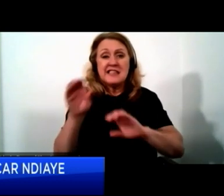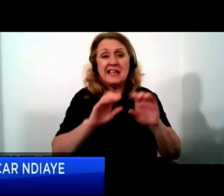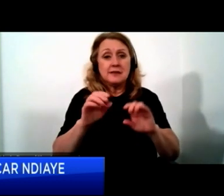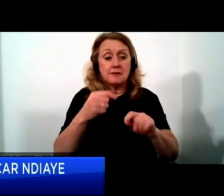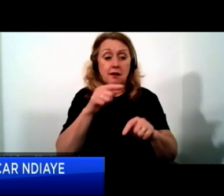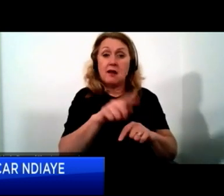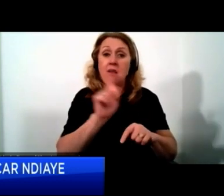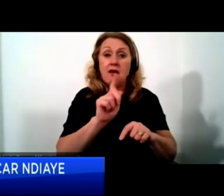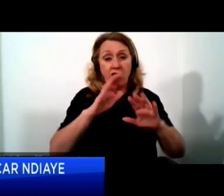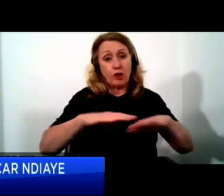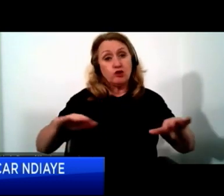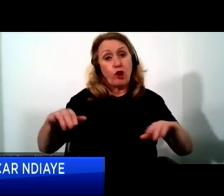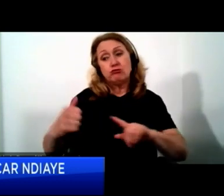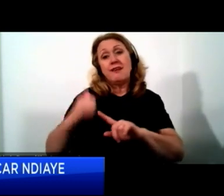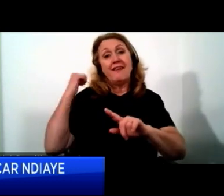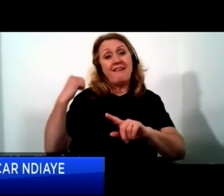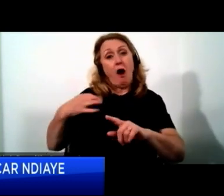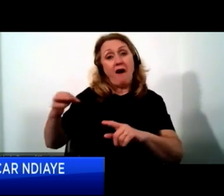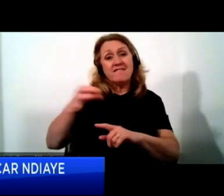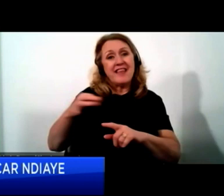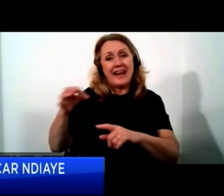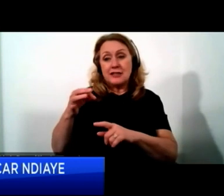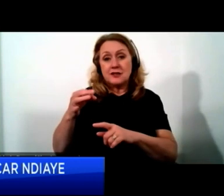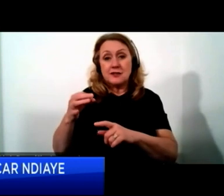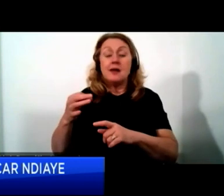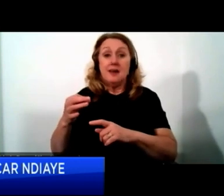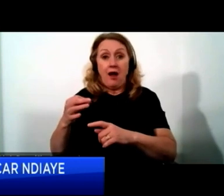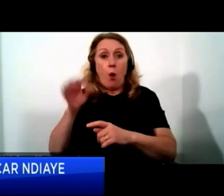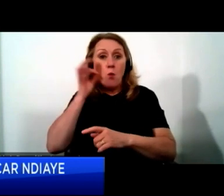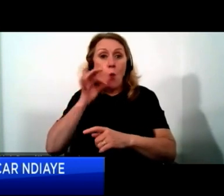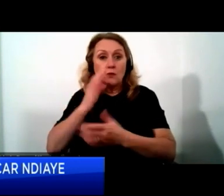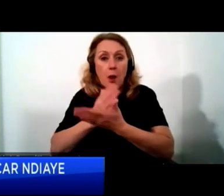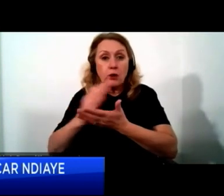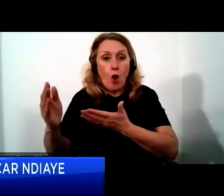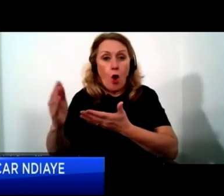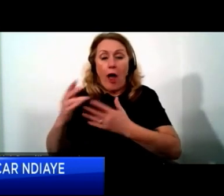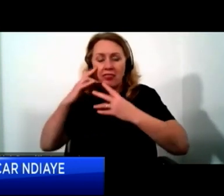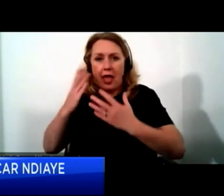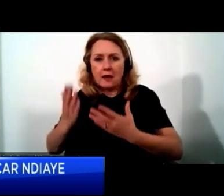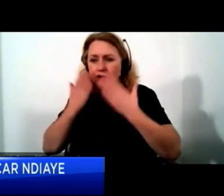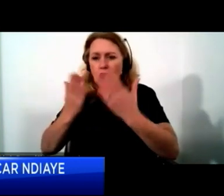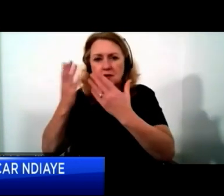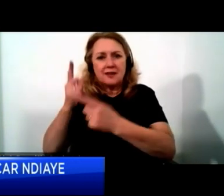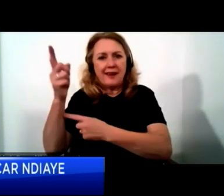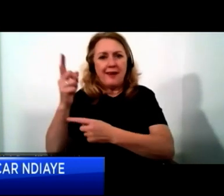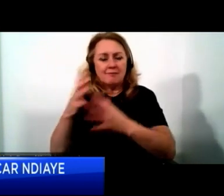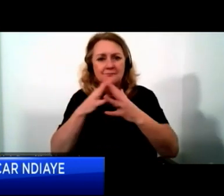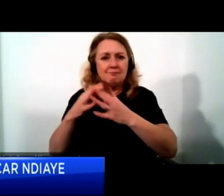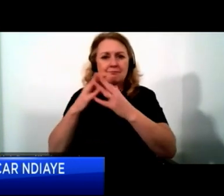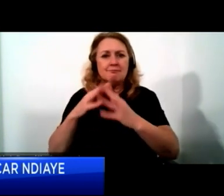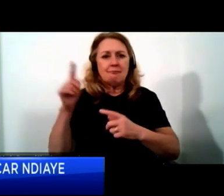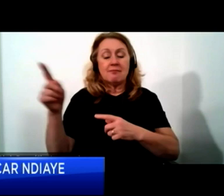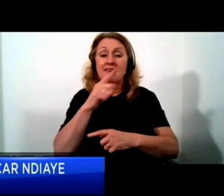our villages inventing water purification systems, then studying at MIT and Harvard. It is the African child who created